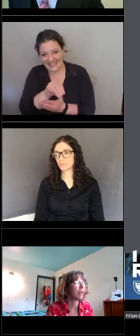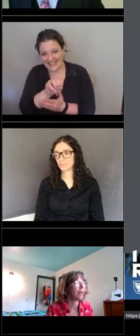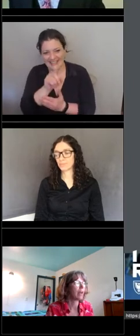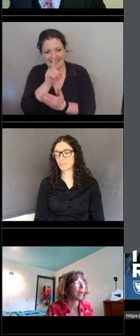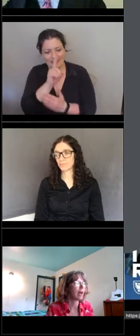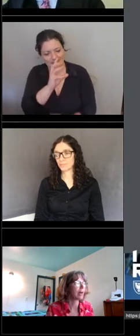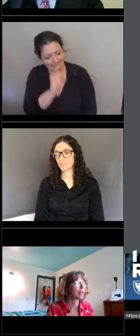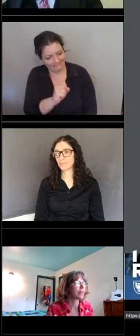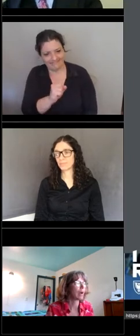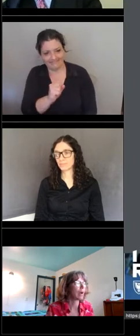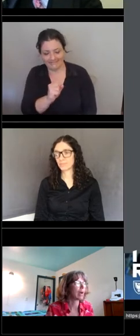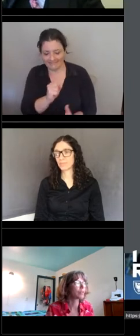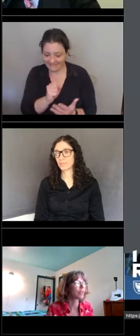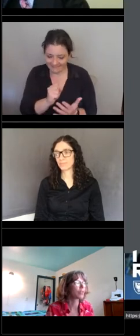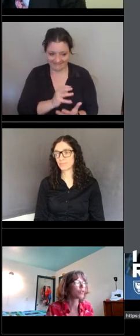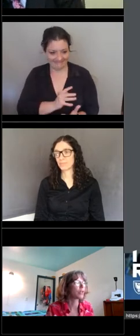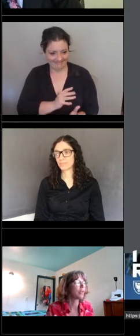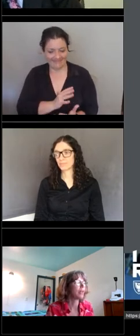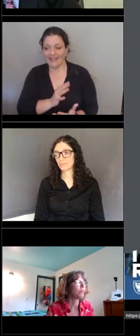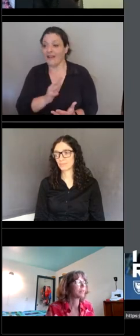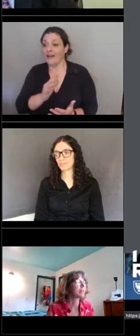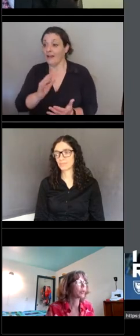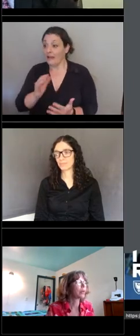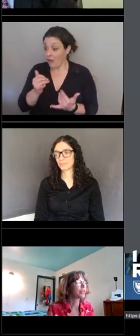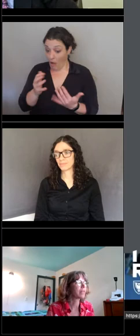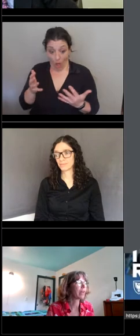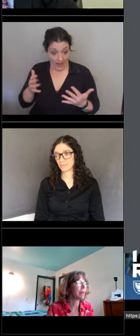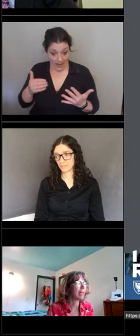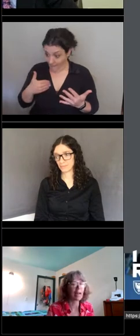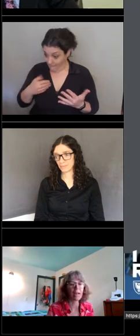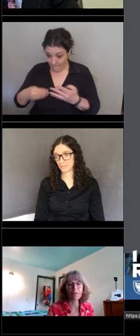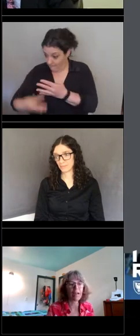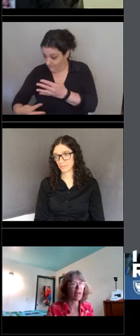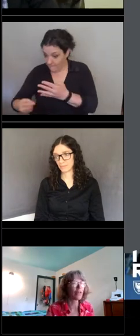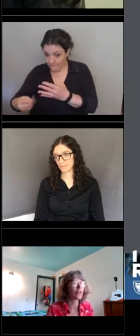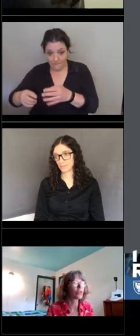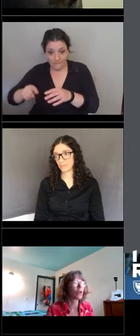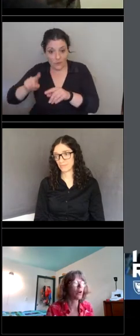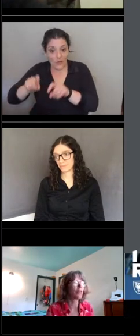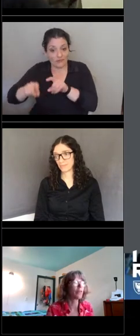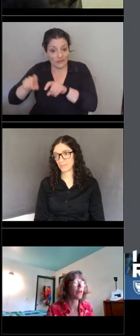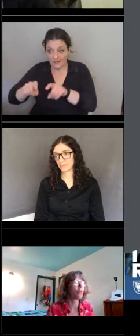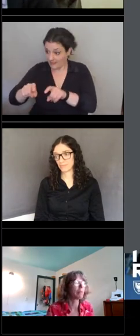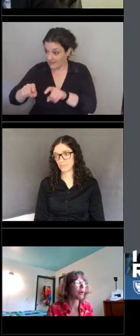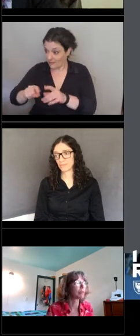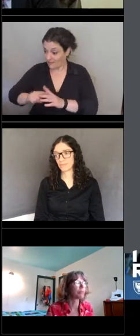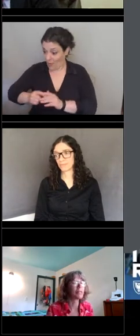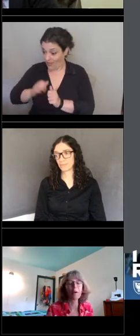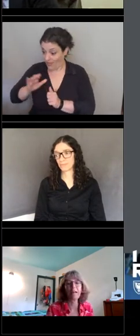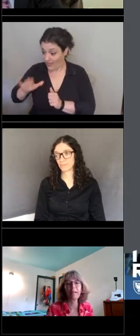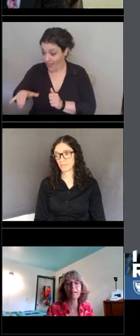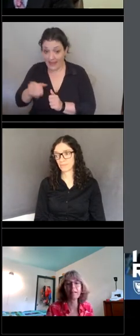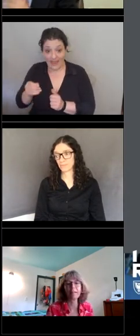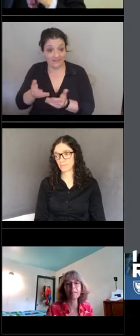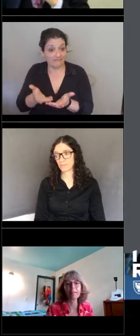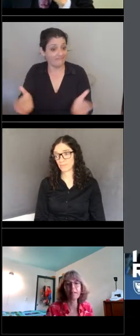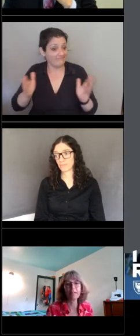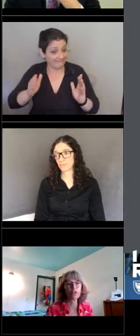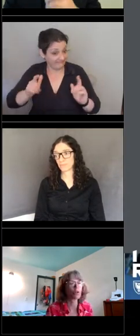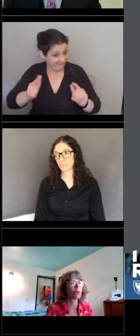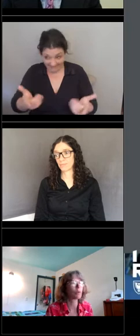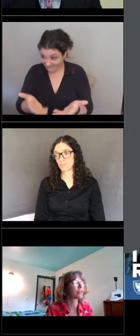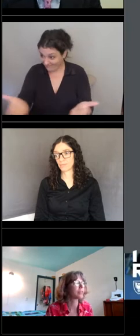here. So I'm just going to start with some of the questions that have come in, and I invite others on the webinar to please go ahead